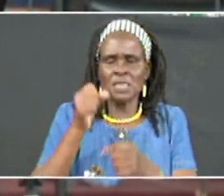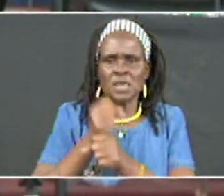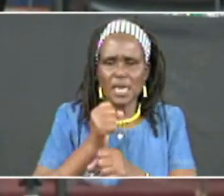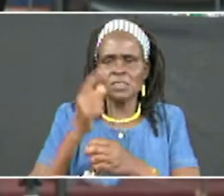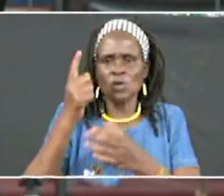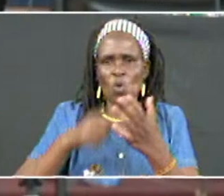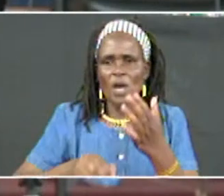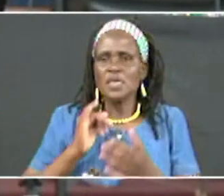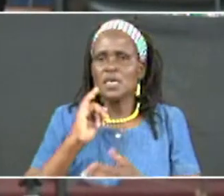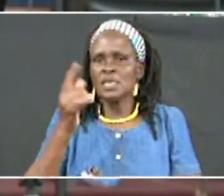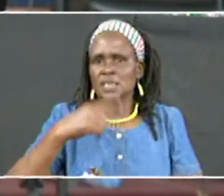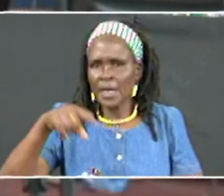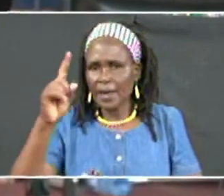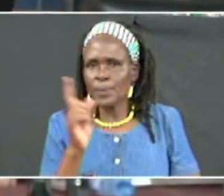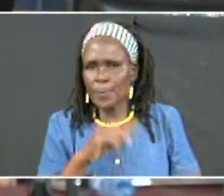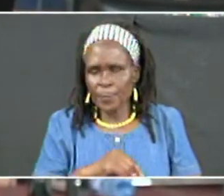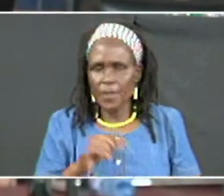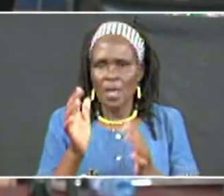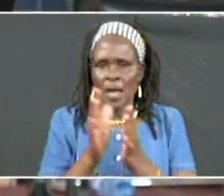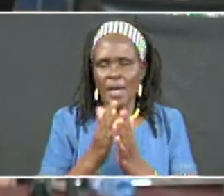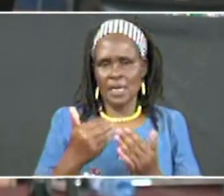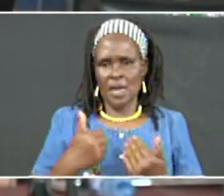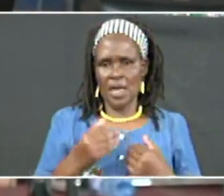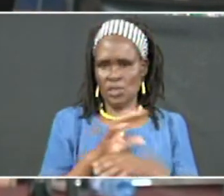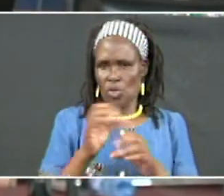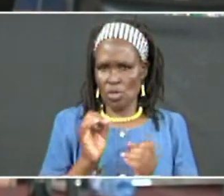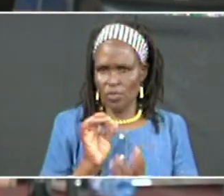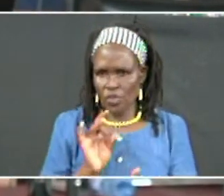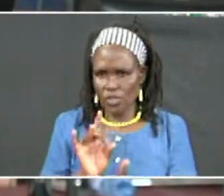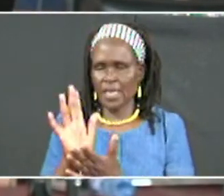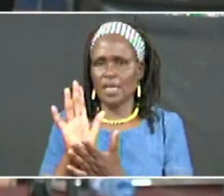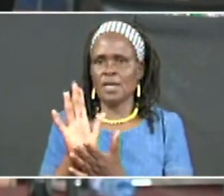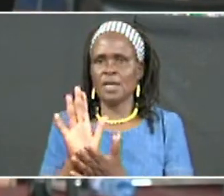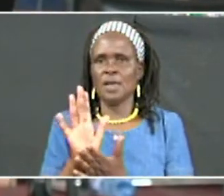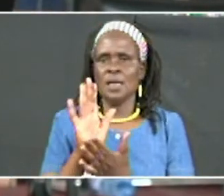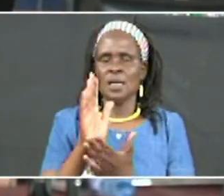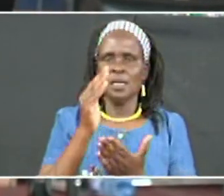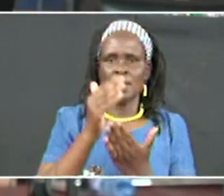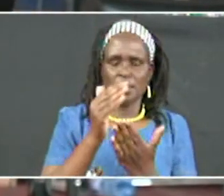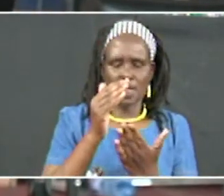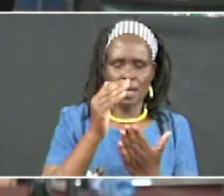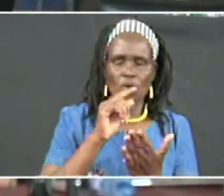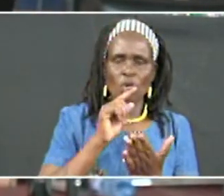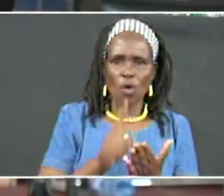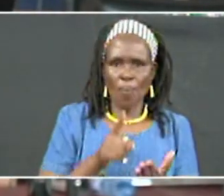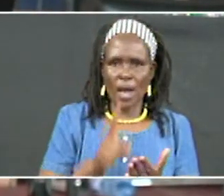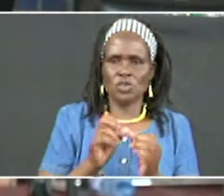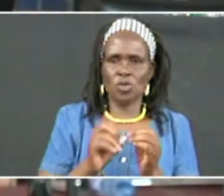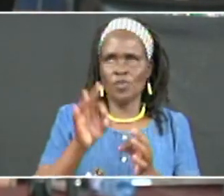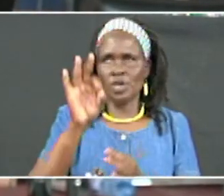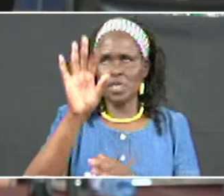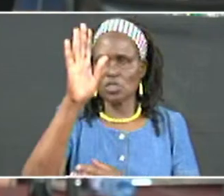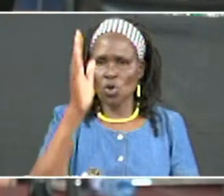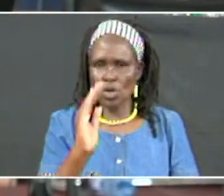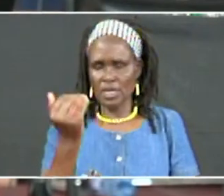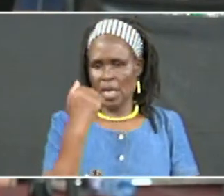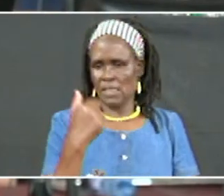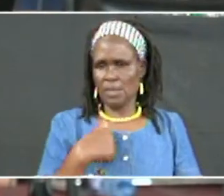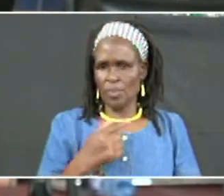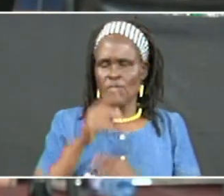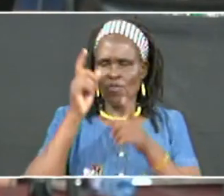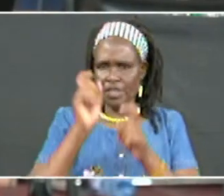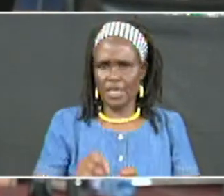right and has not forsaken the commands of its God. They ask me for just